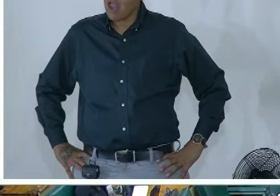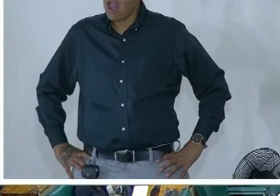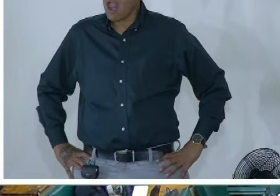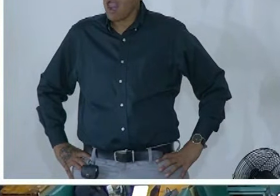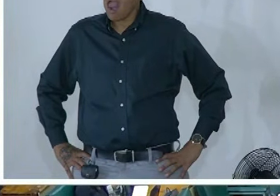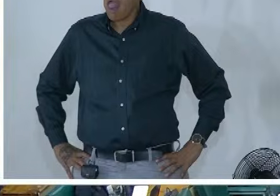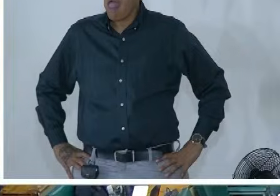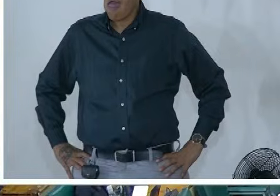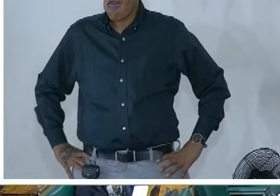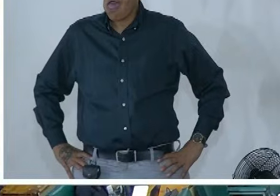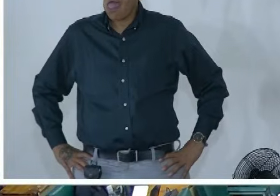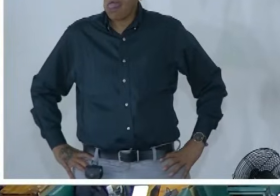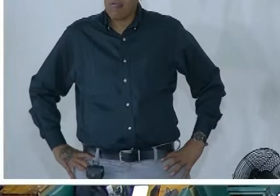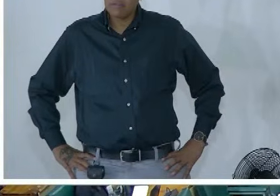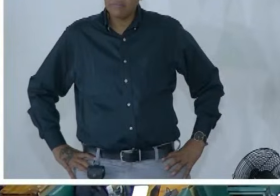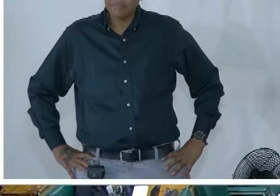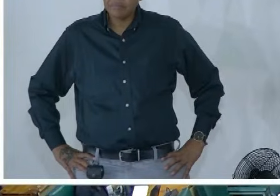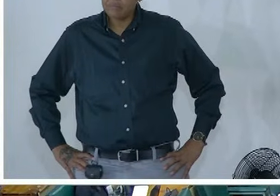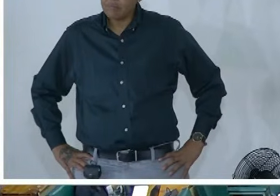Member from St. Andrew.